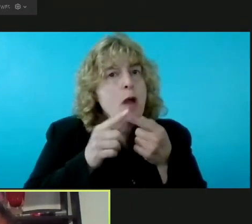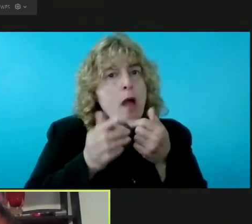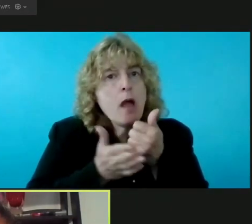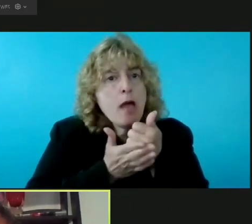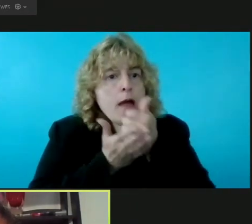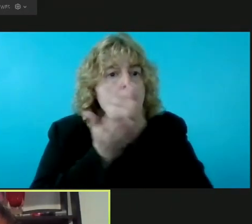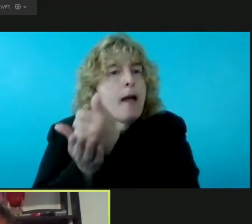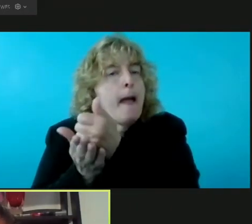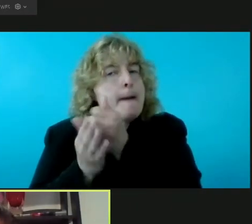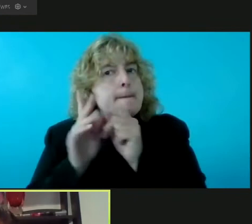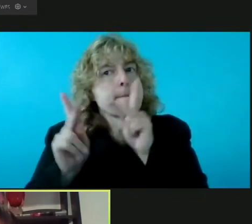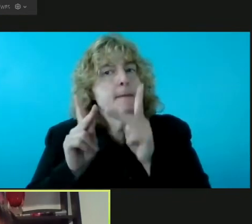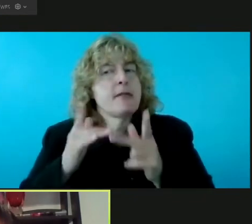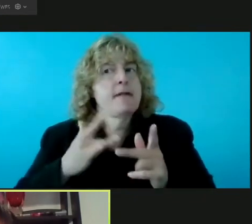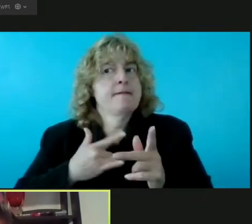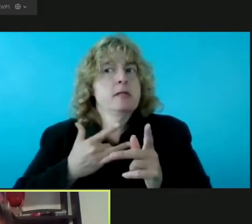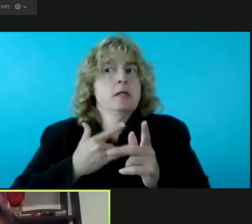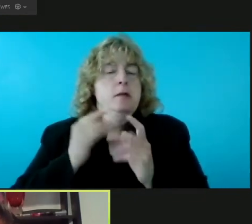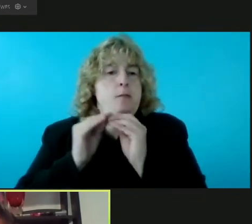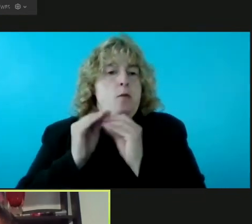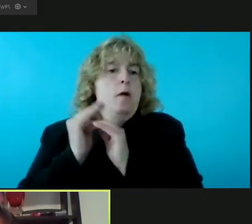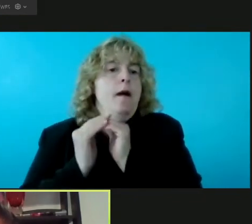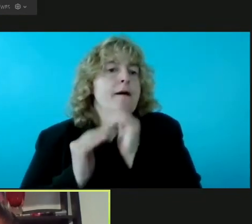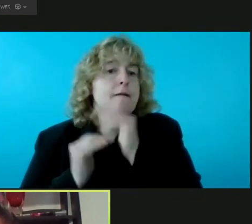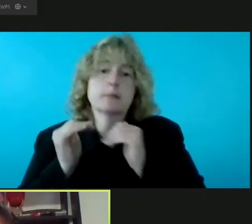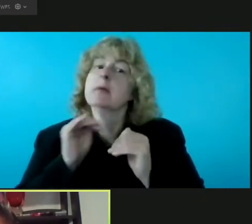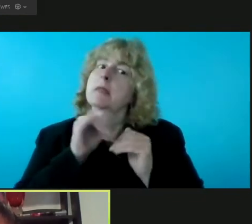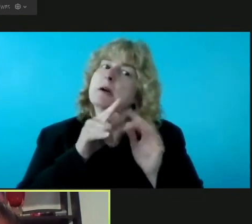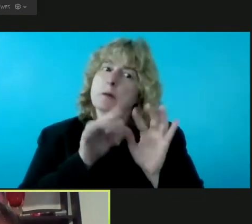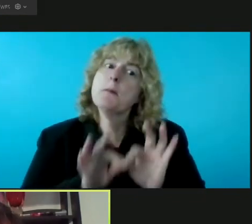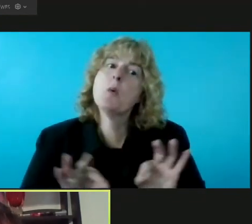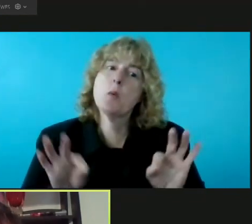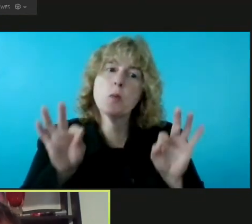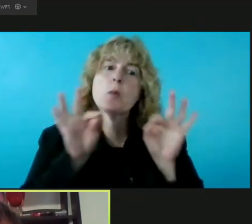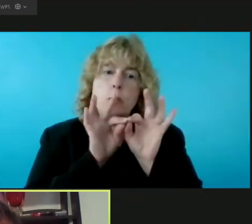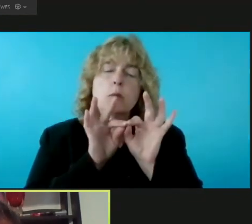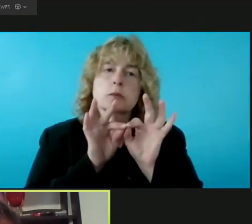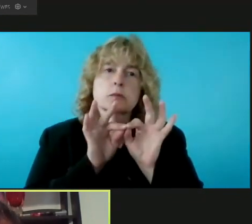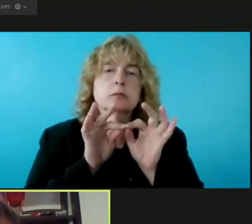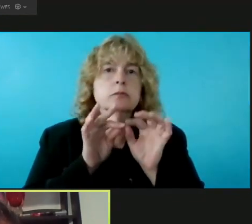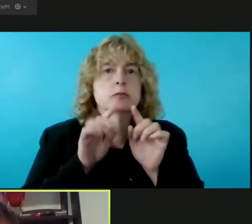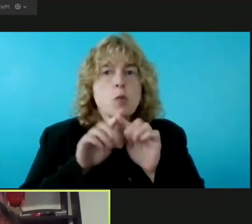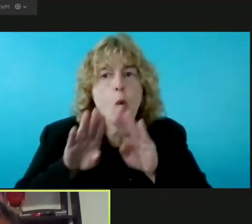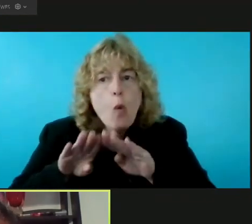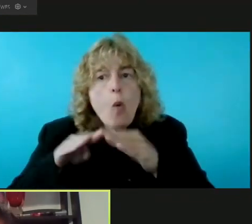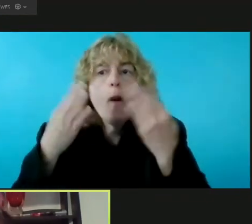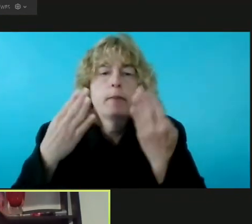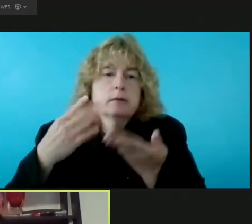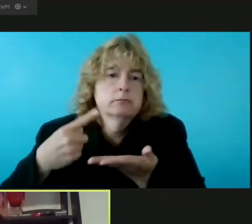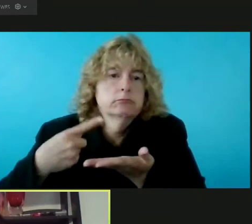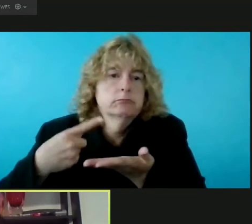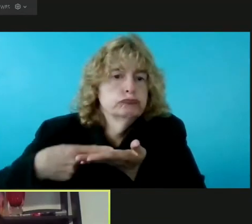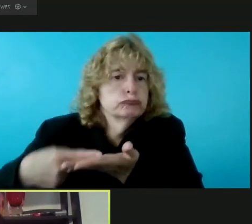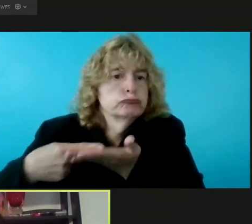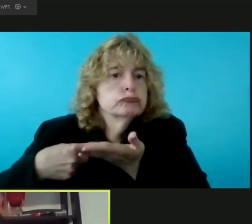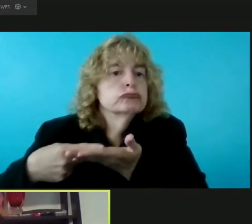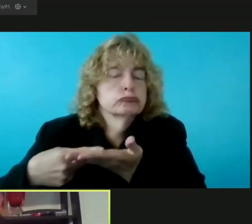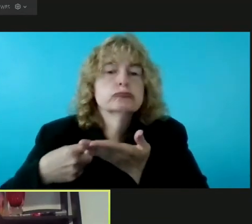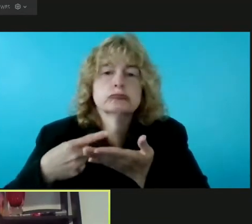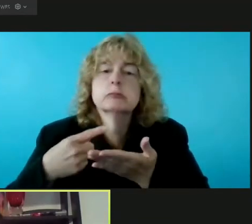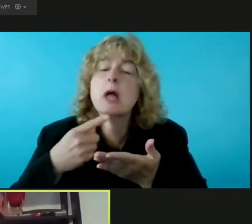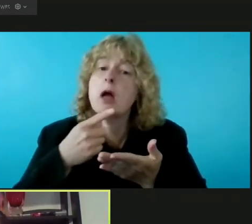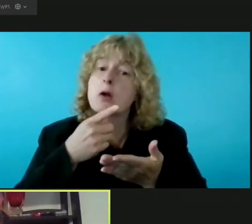comfortable, was important. In your experience, having done this now with other groups, what are some